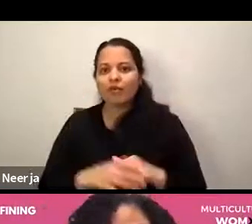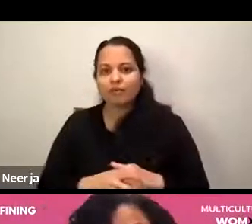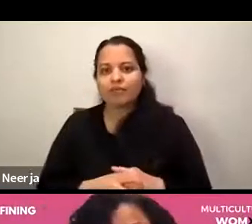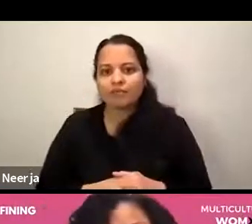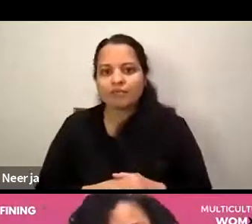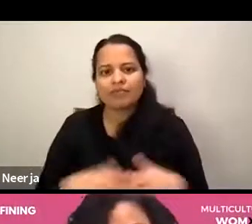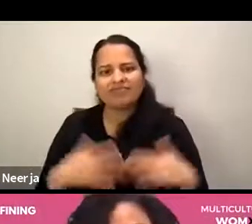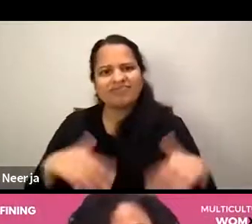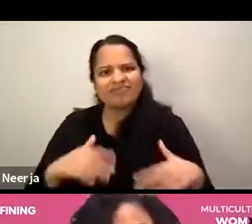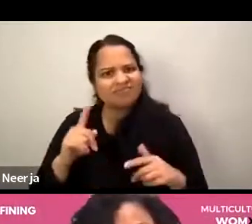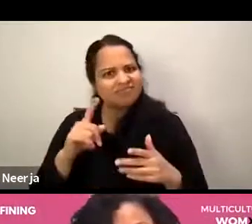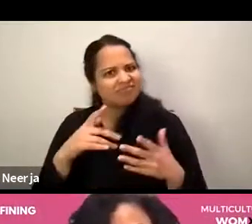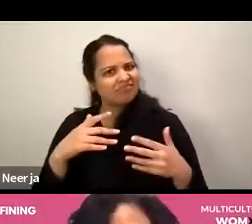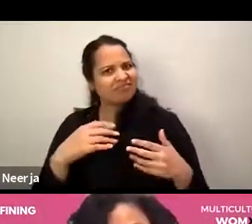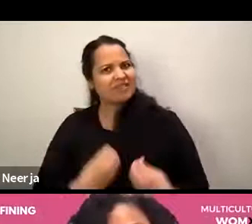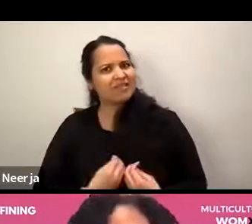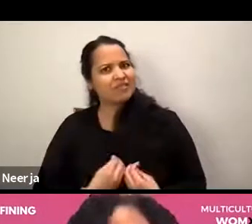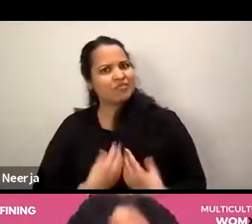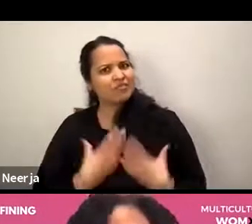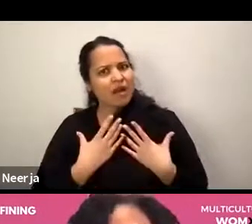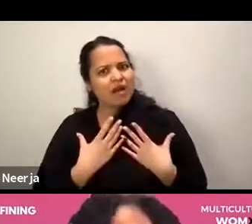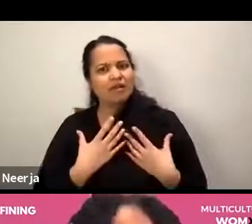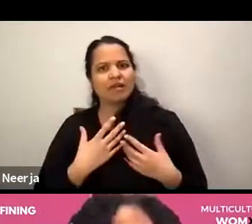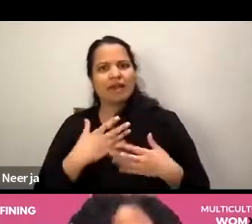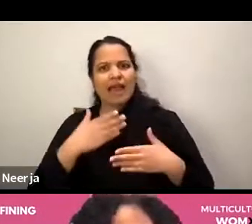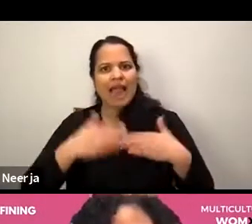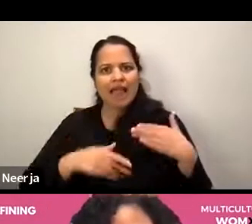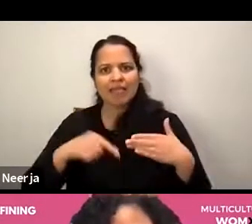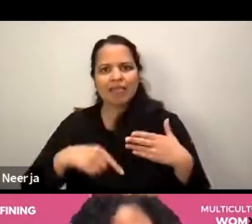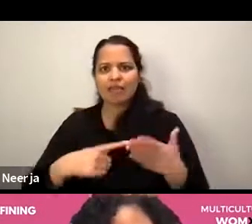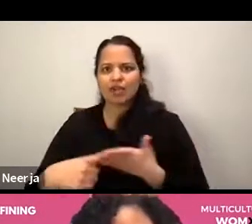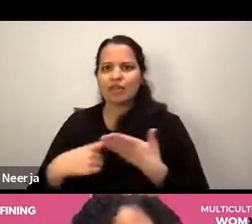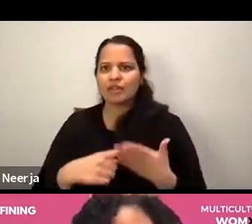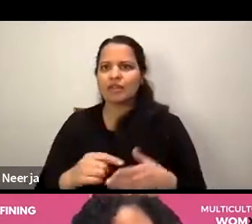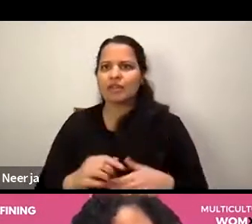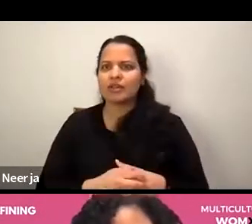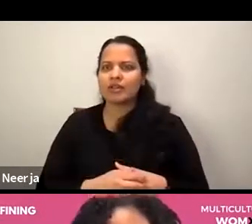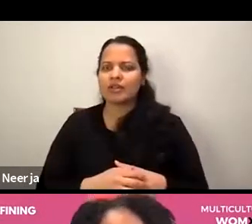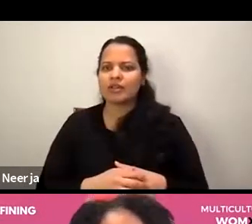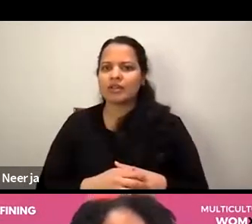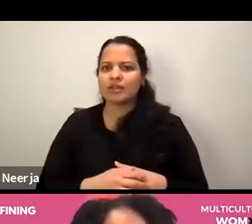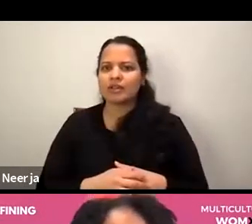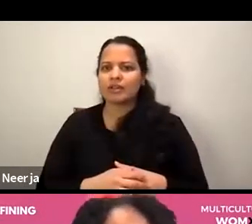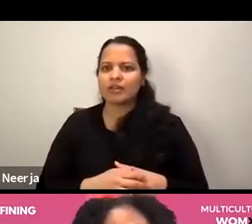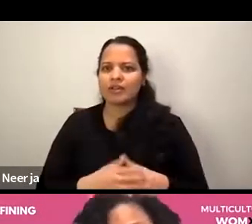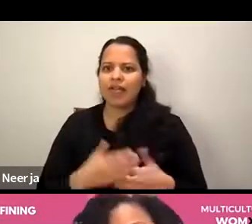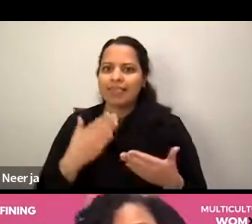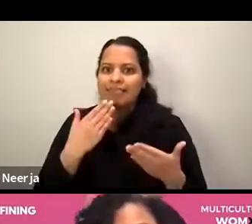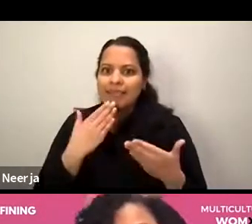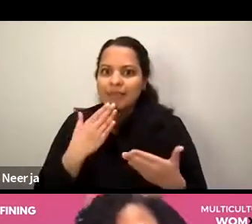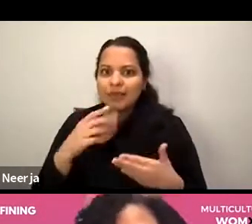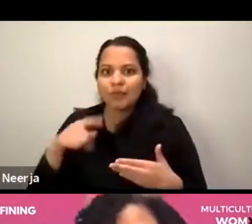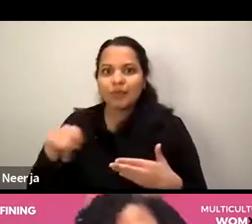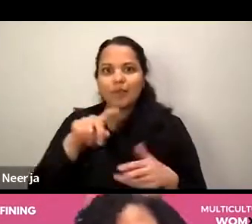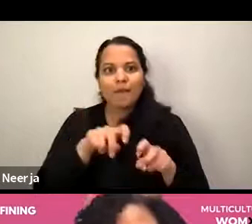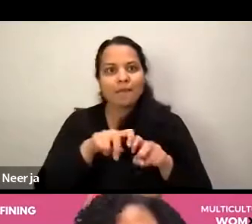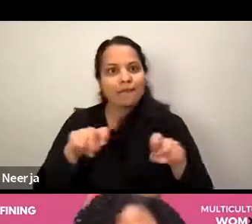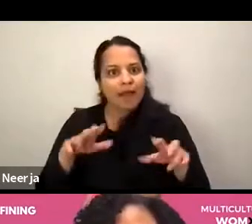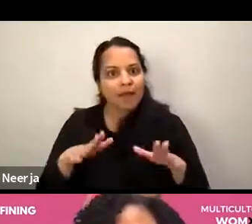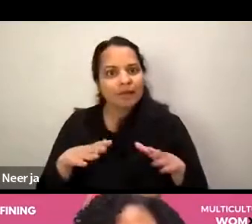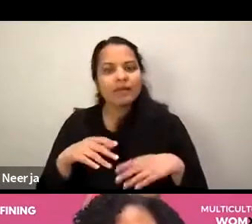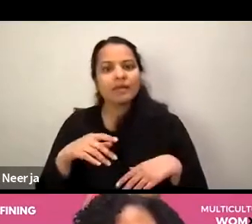end this conversation. I think, first of all, thank you so much to the panelists who individually are inspiring,